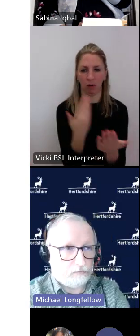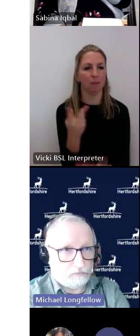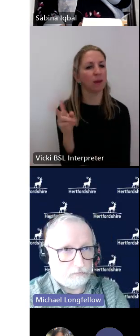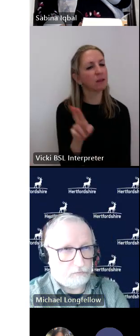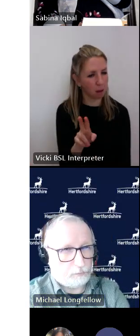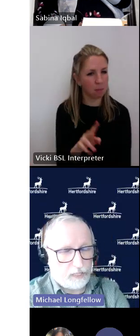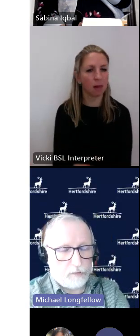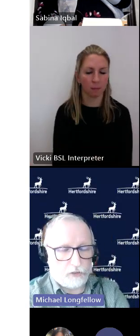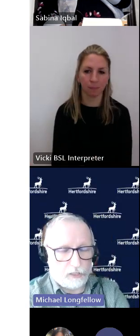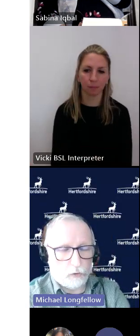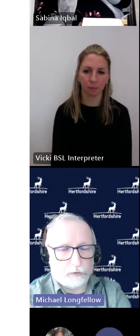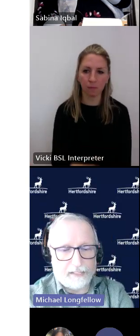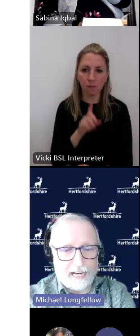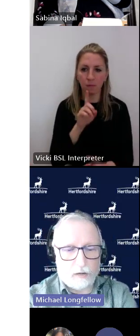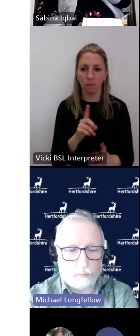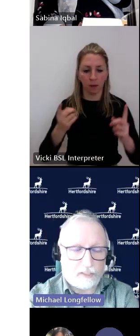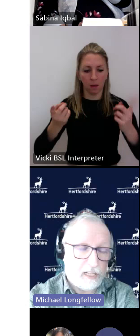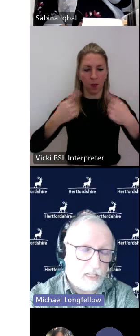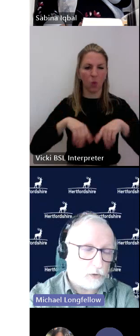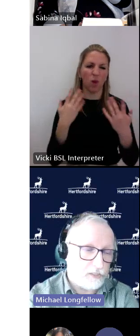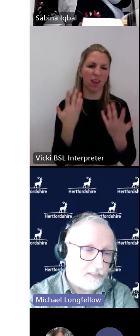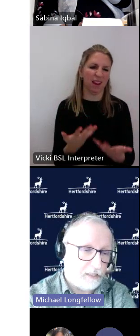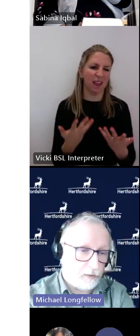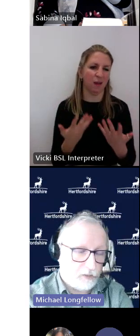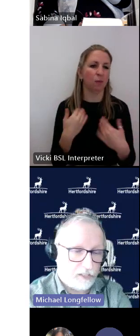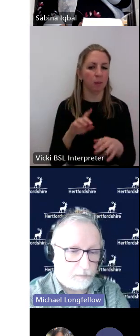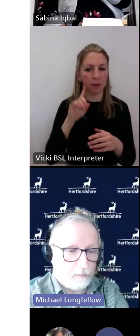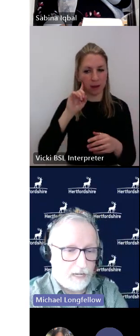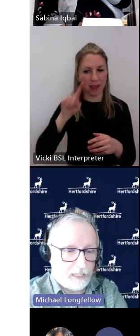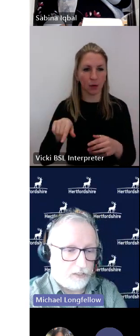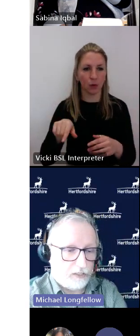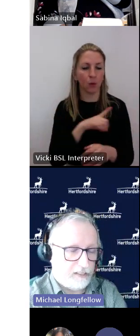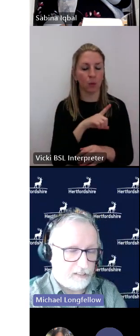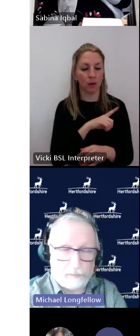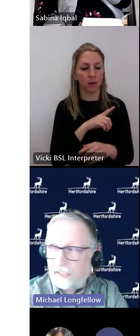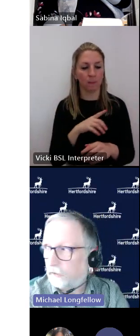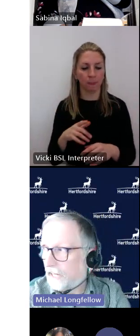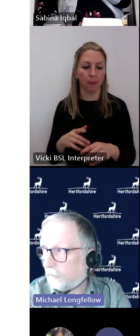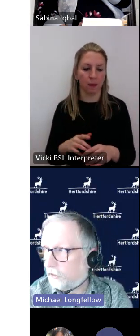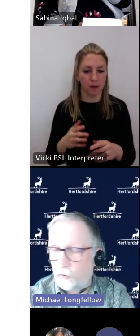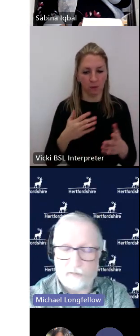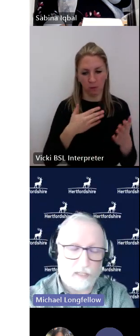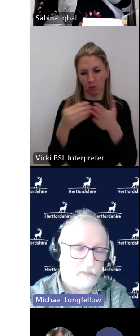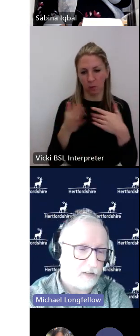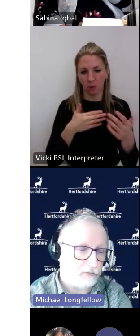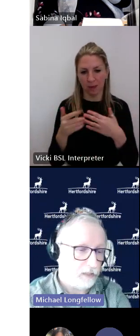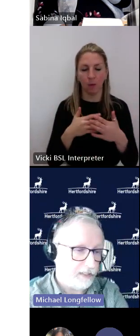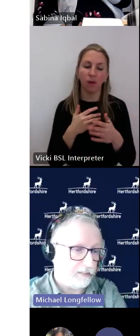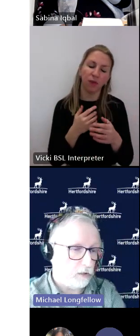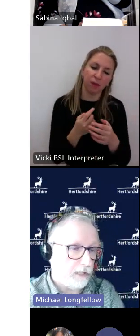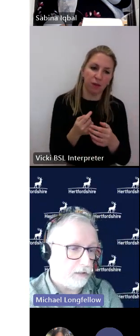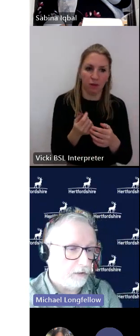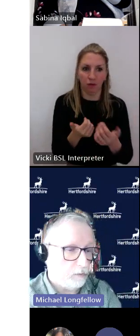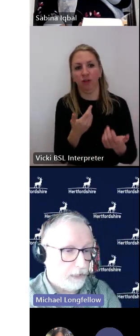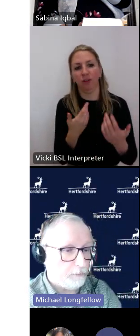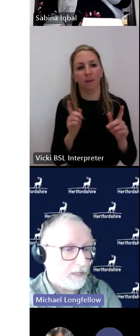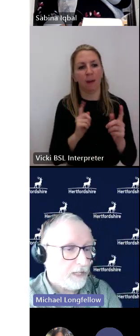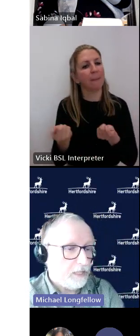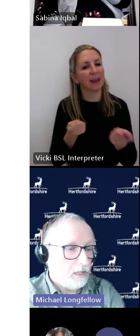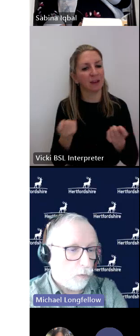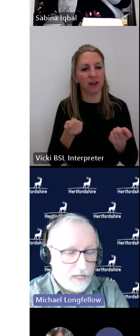have pretty much ignored that now, and in order to deal with the just about managings, it's based on how much you have left after everything's gone out